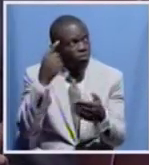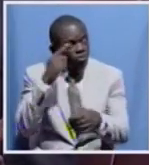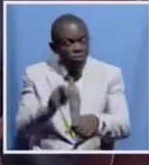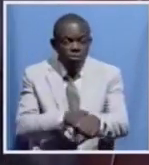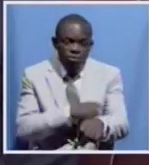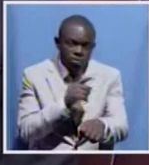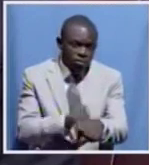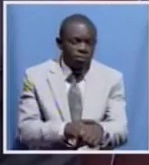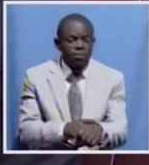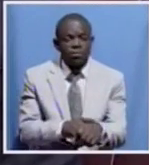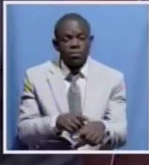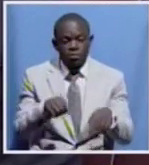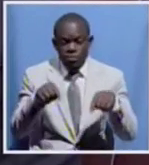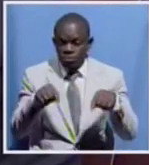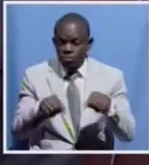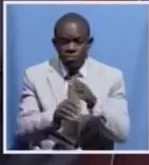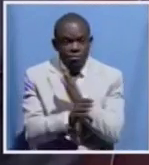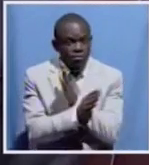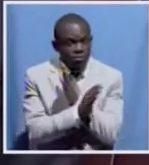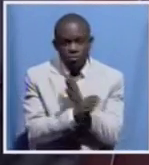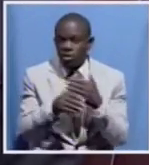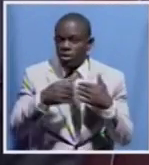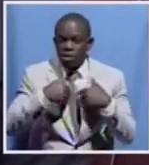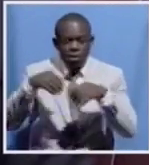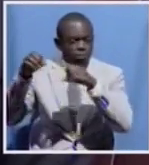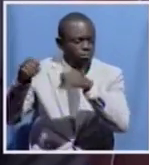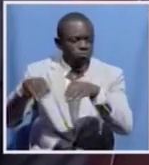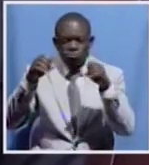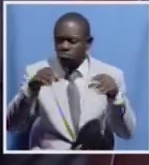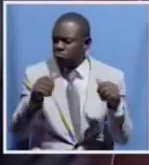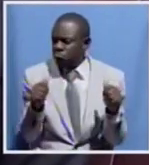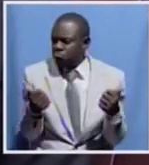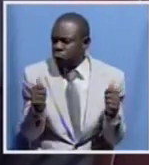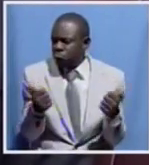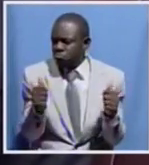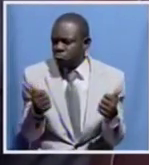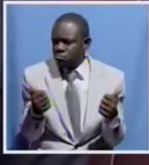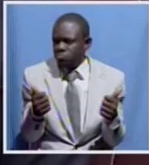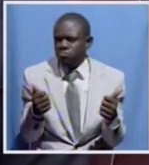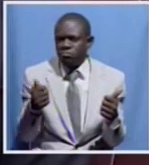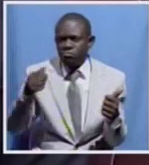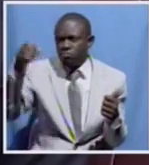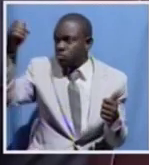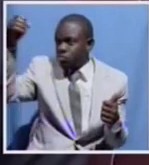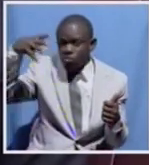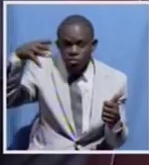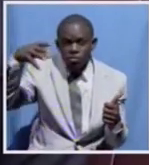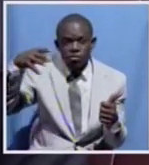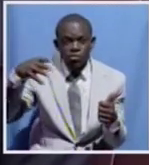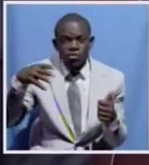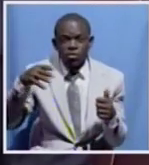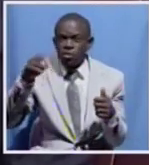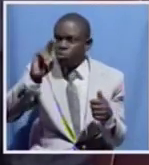365 days of sunshine, and this will also create jobs at the process that it's being taken advantage